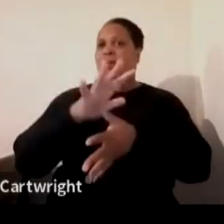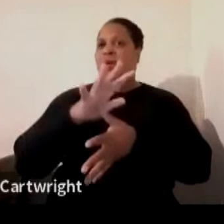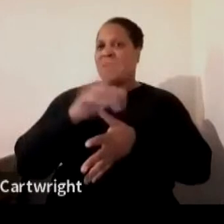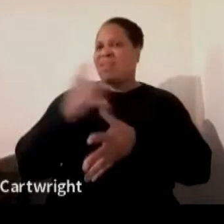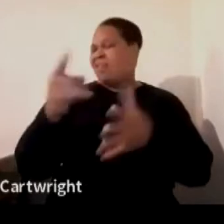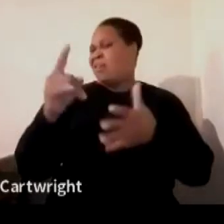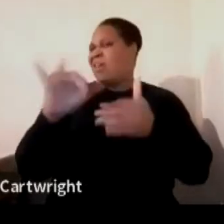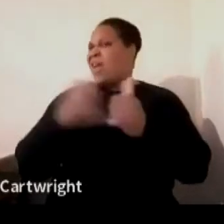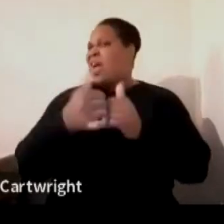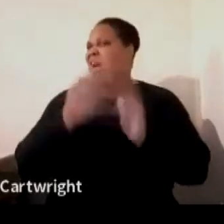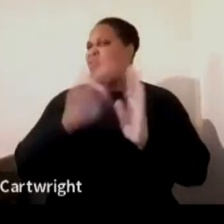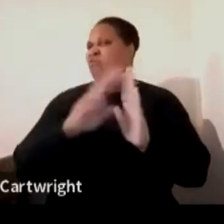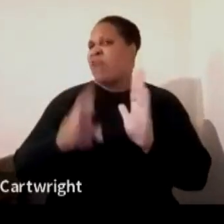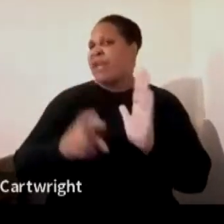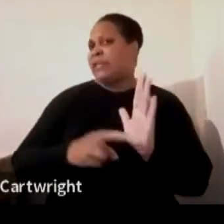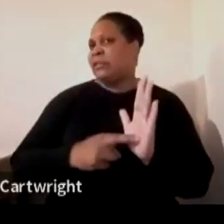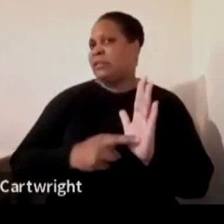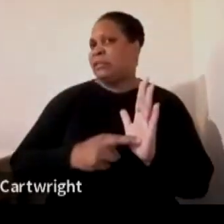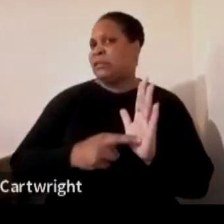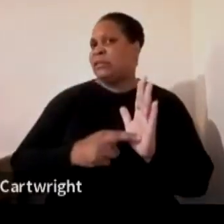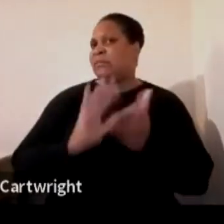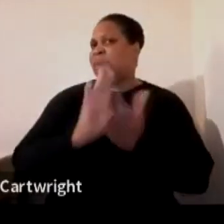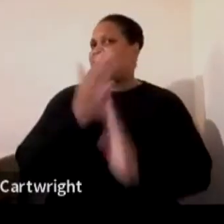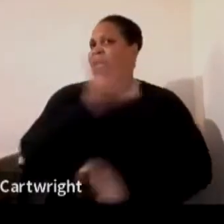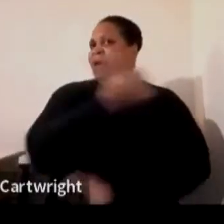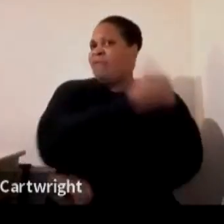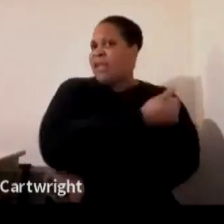vaccinated? Well, thanks, Aderonke.